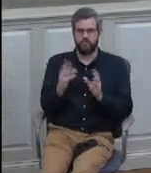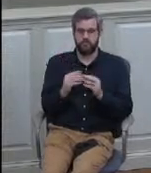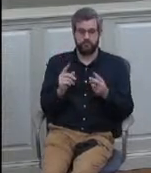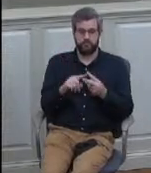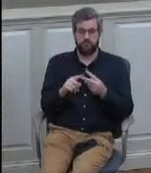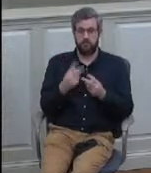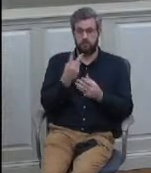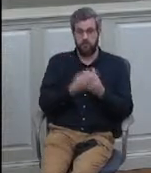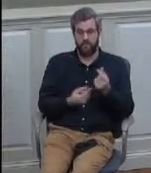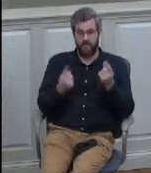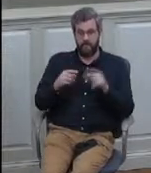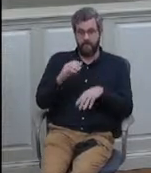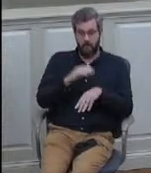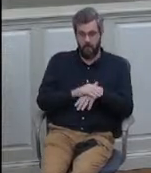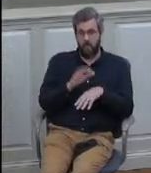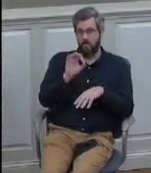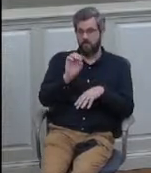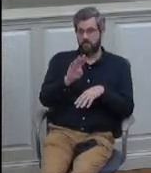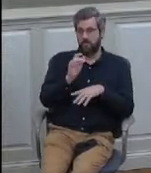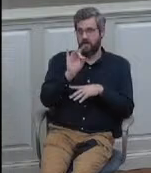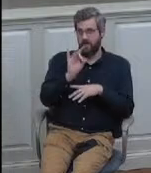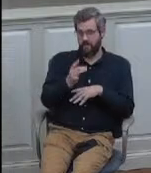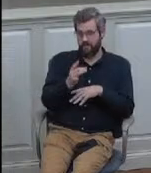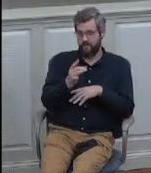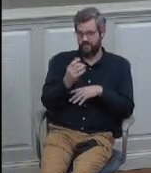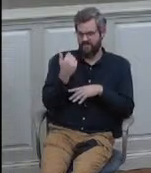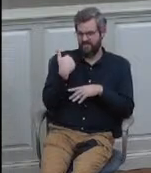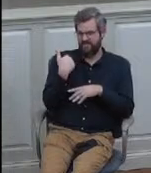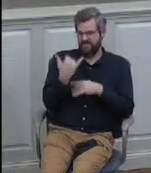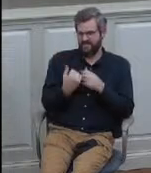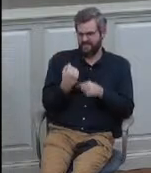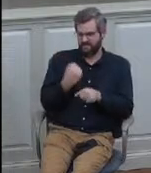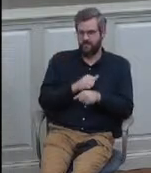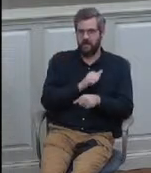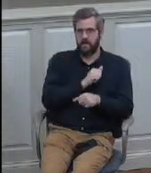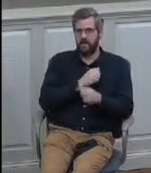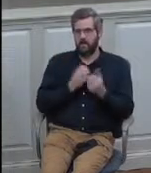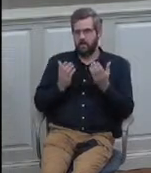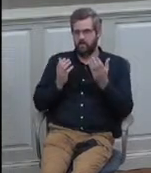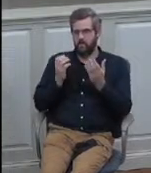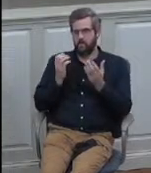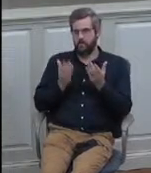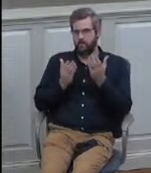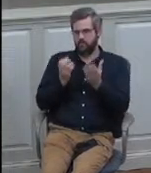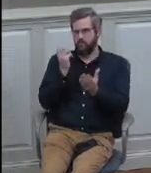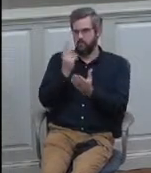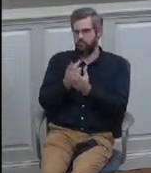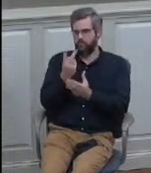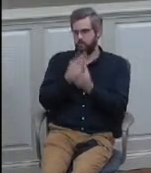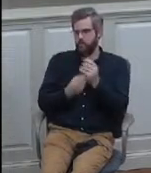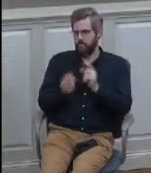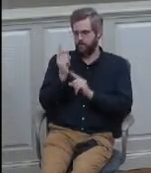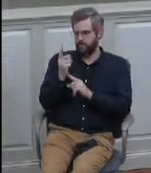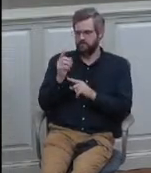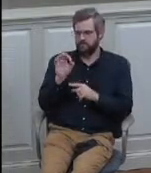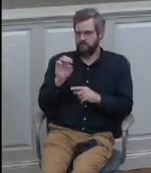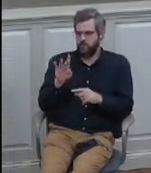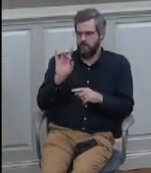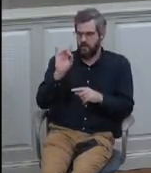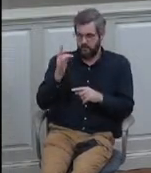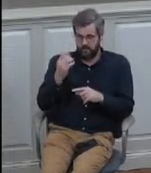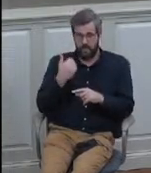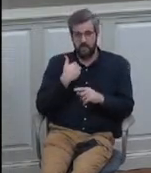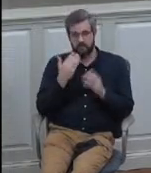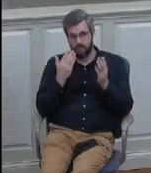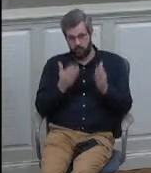both occurring on February the 8th of this year. So moved. Approve the minutes of both of the February 8th meetings. I have a motion